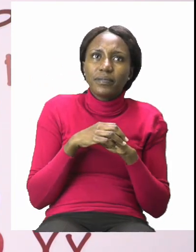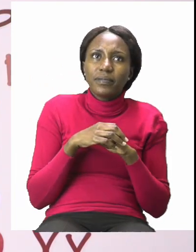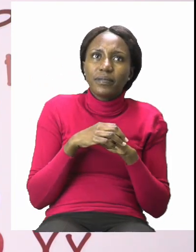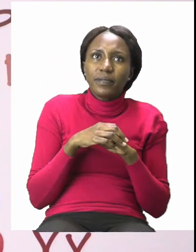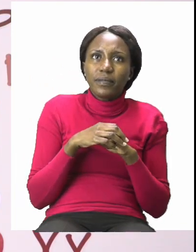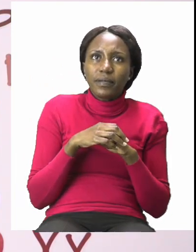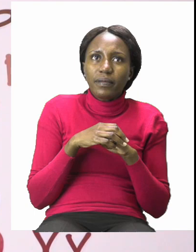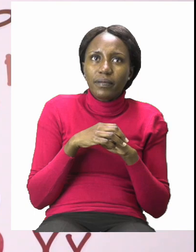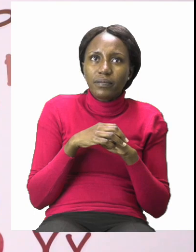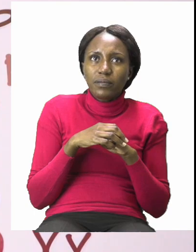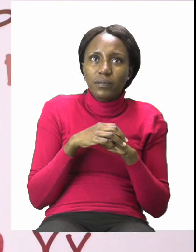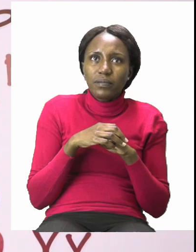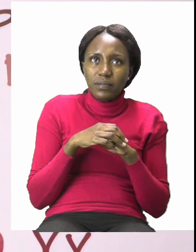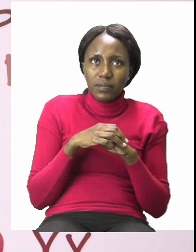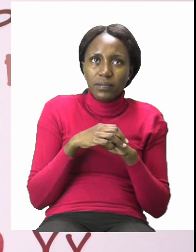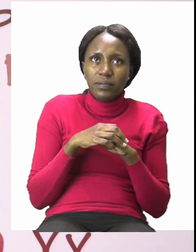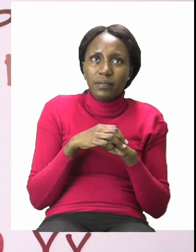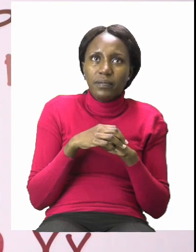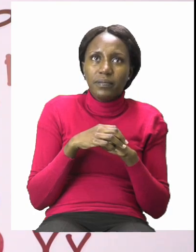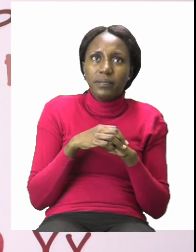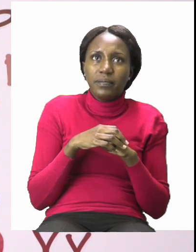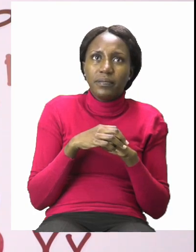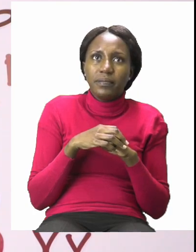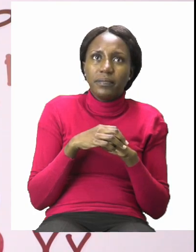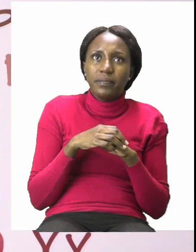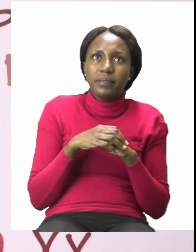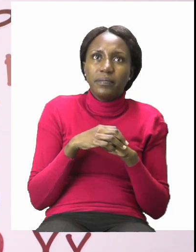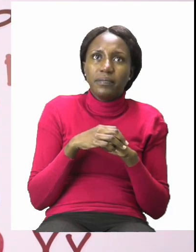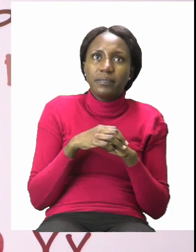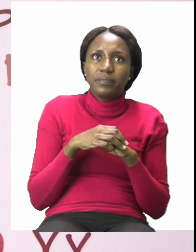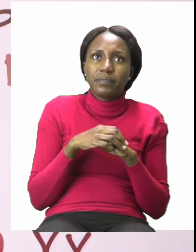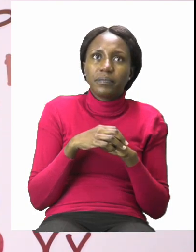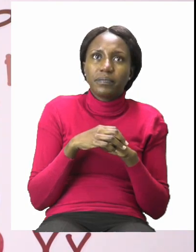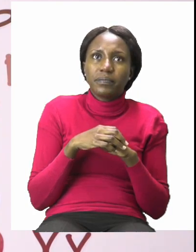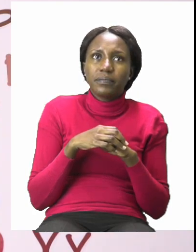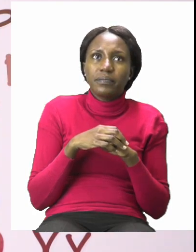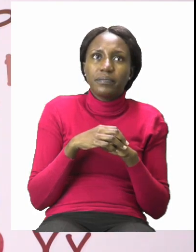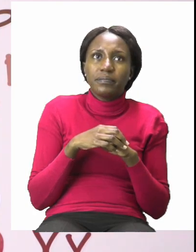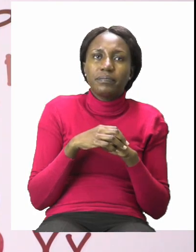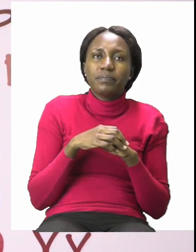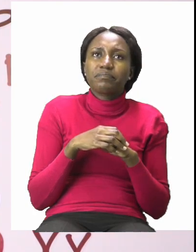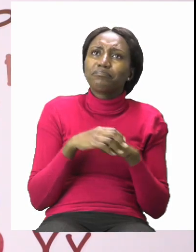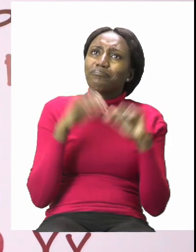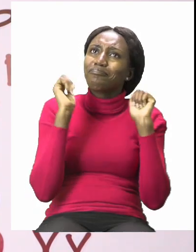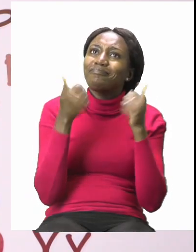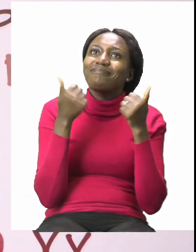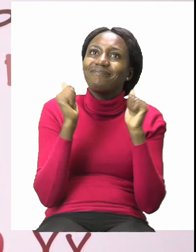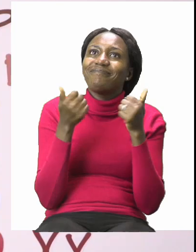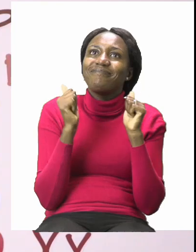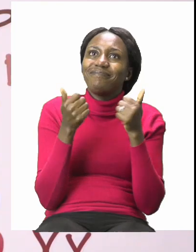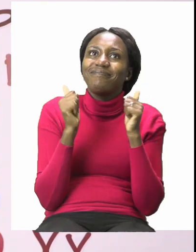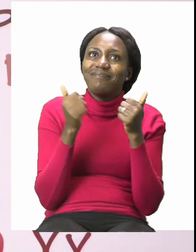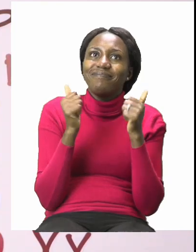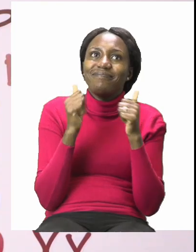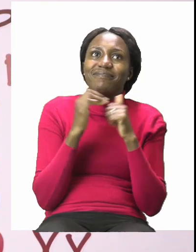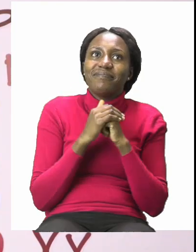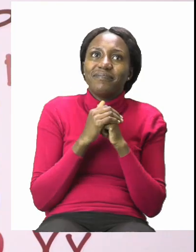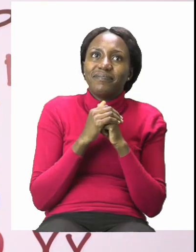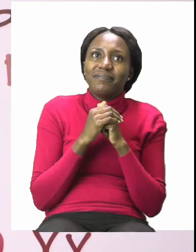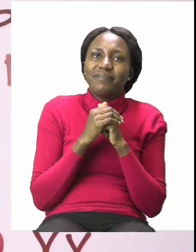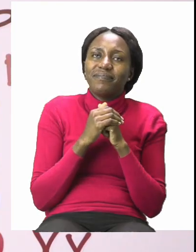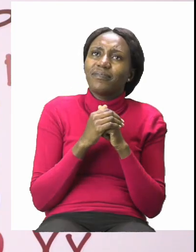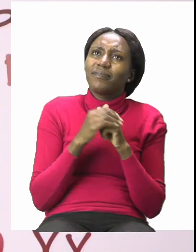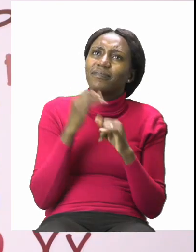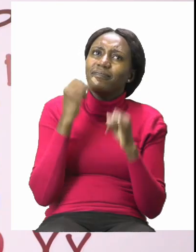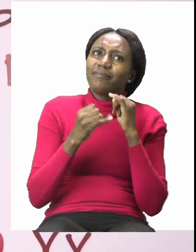my first wall to the second wall. Well done if you saw it quickly. Now the